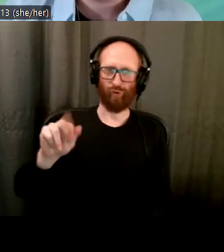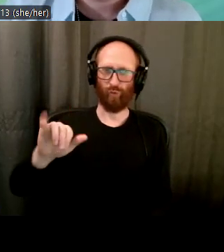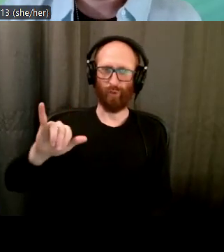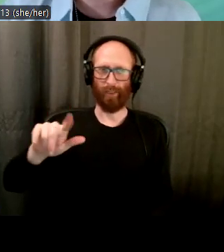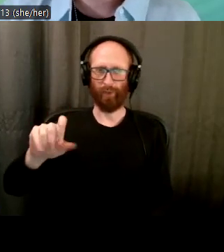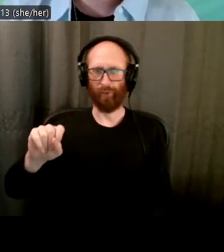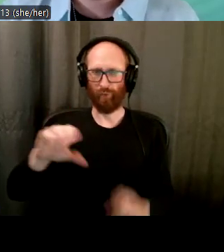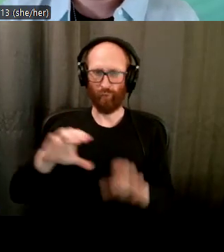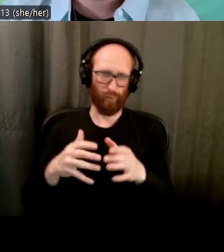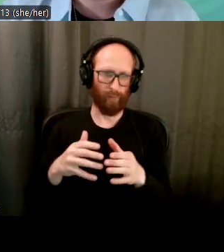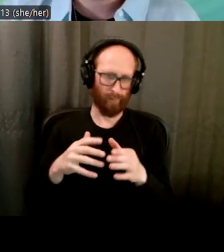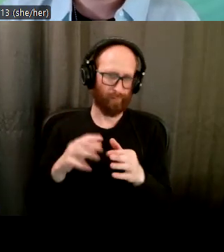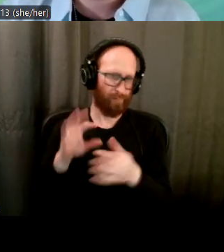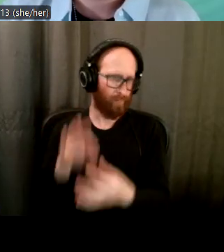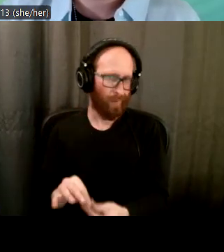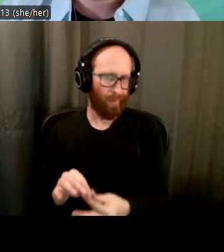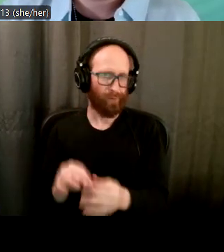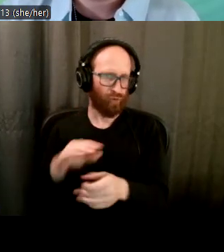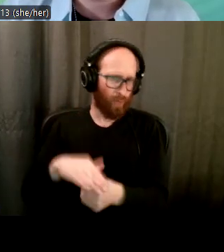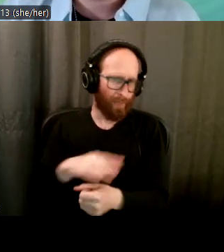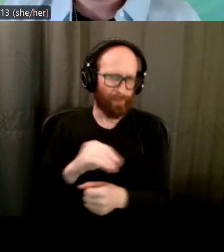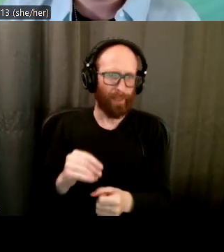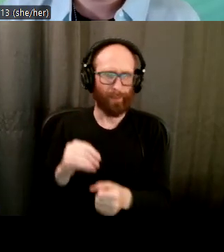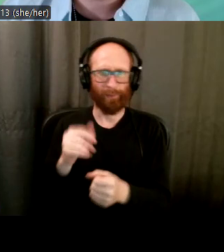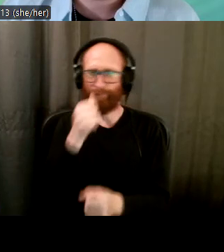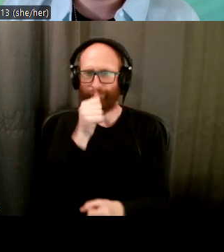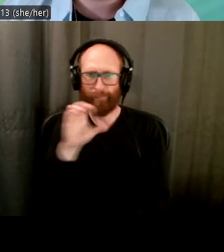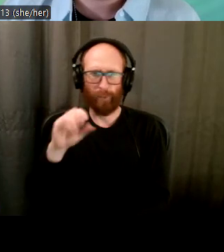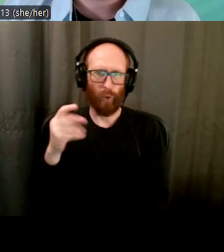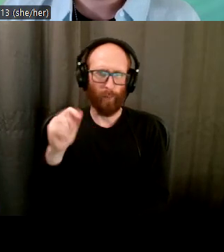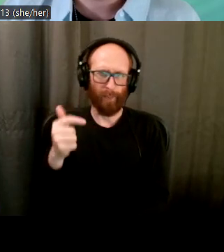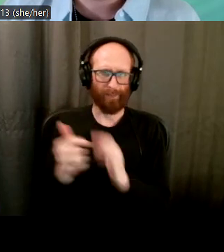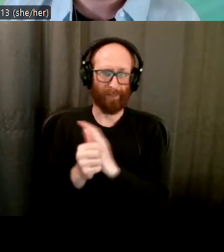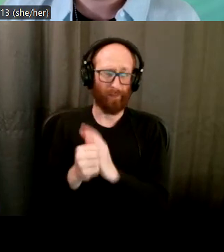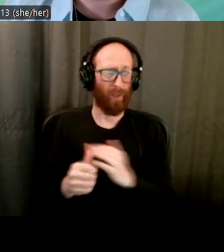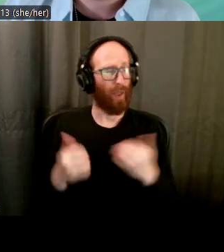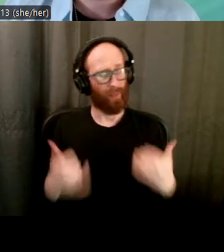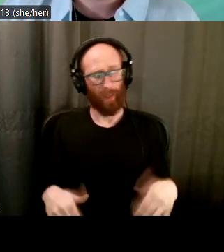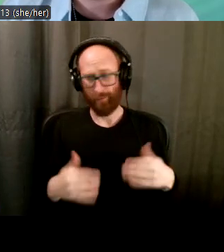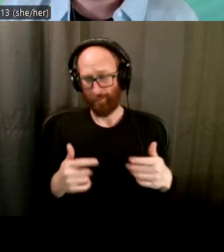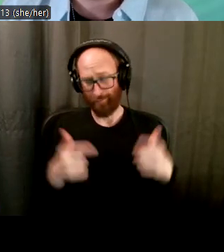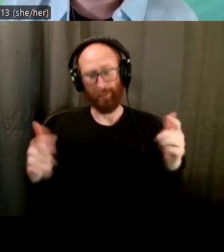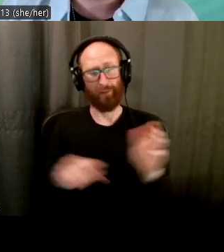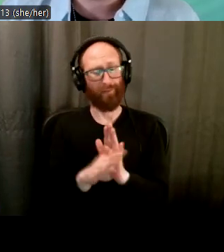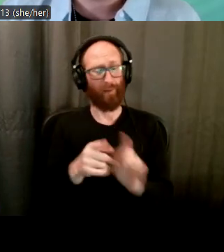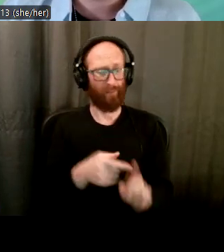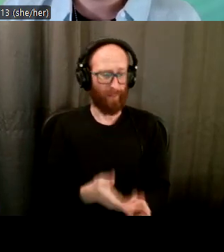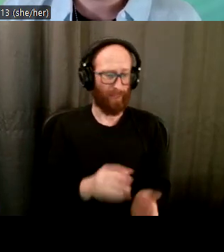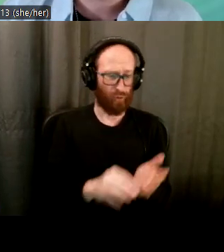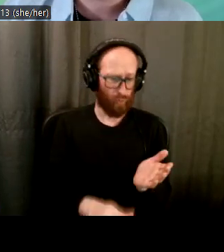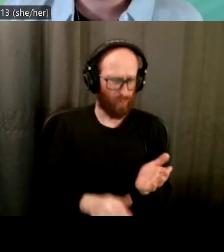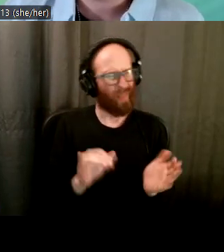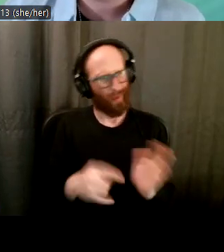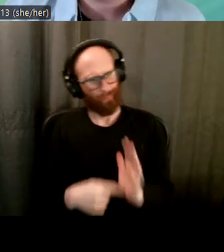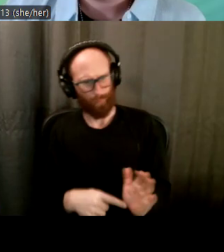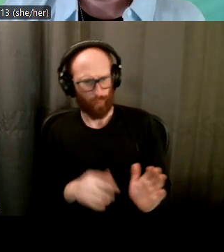So a big development from that student that is very characteristic of what our program can do in the